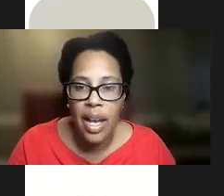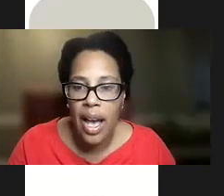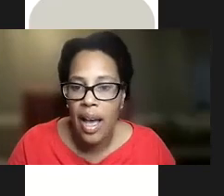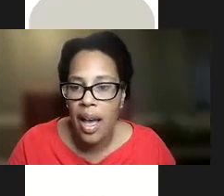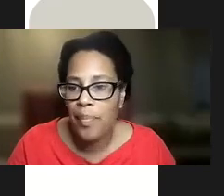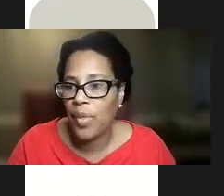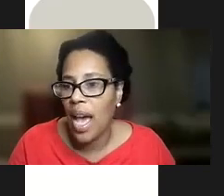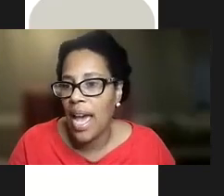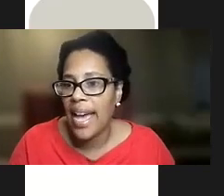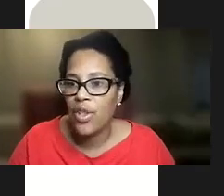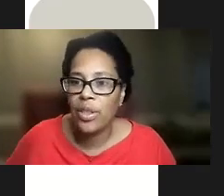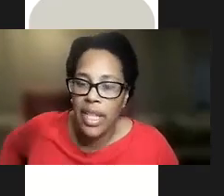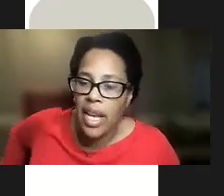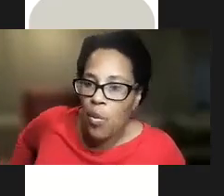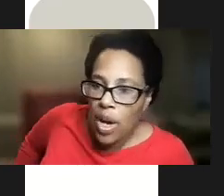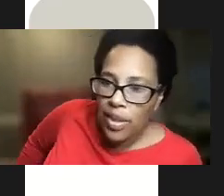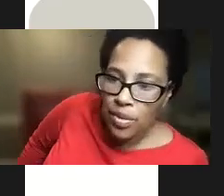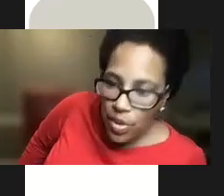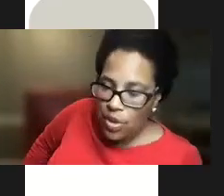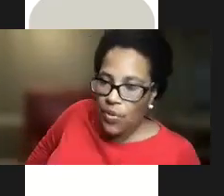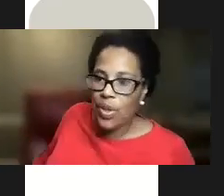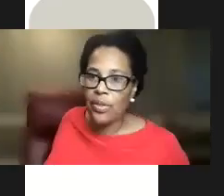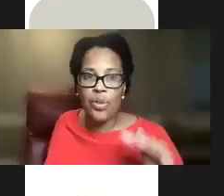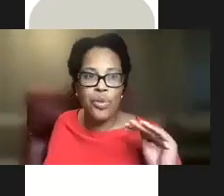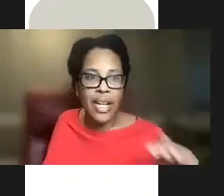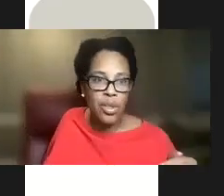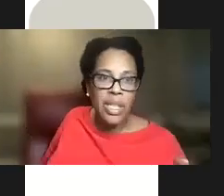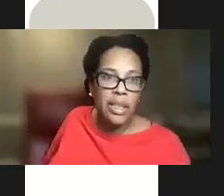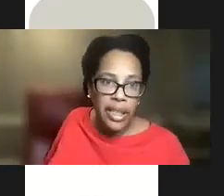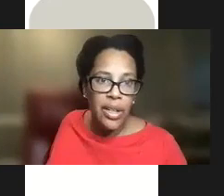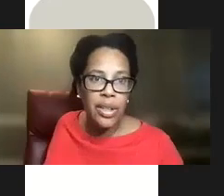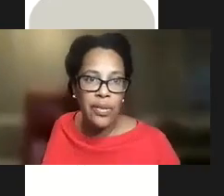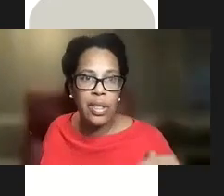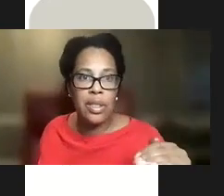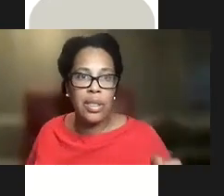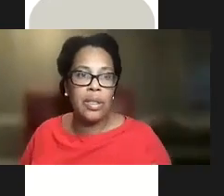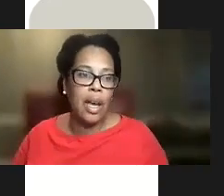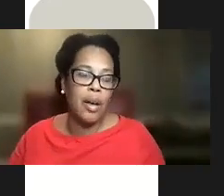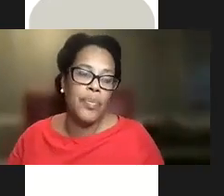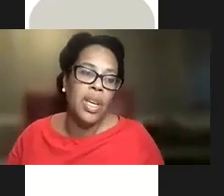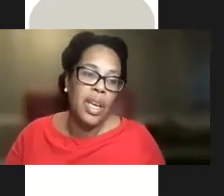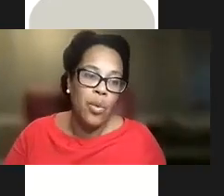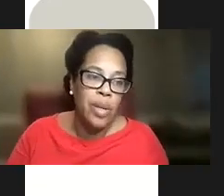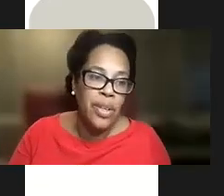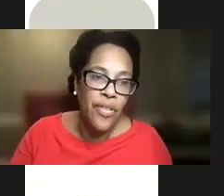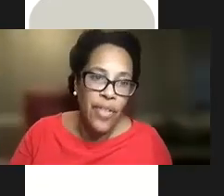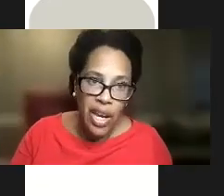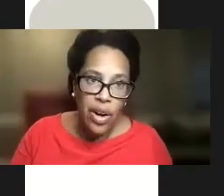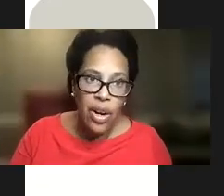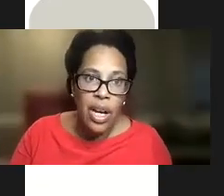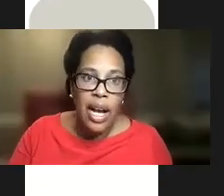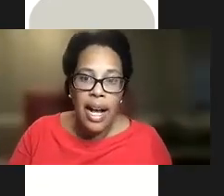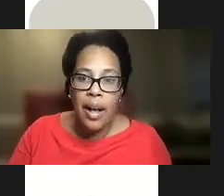I'm sorry. Okay. I want the, just for the record to be clear, given that this is, and I want to be